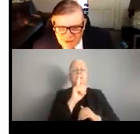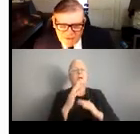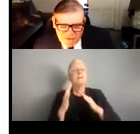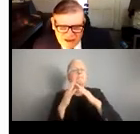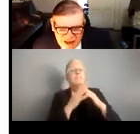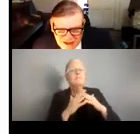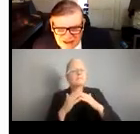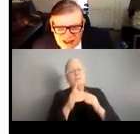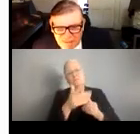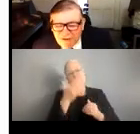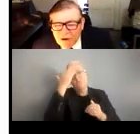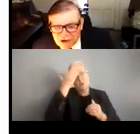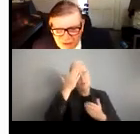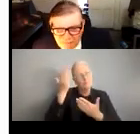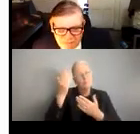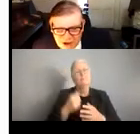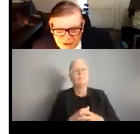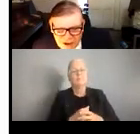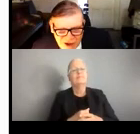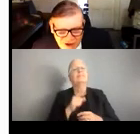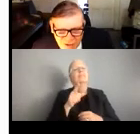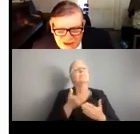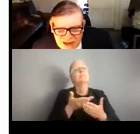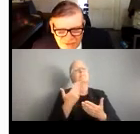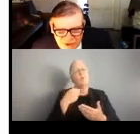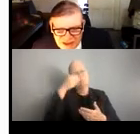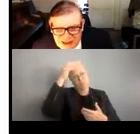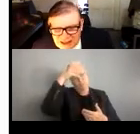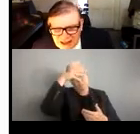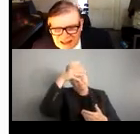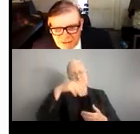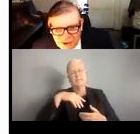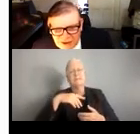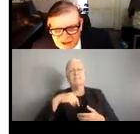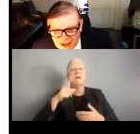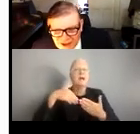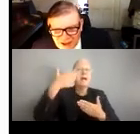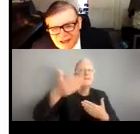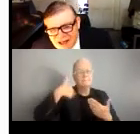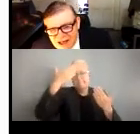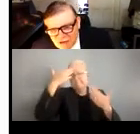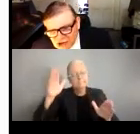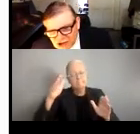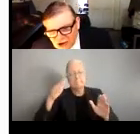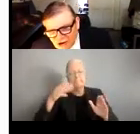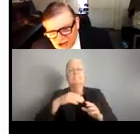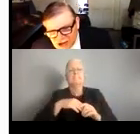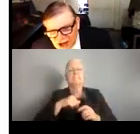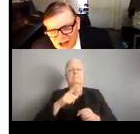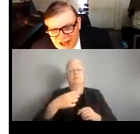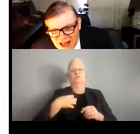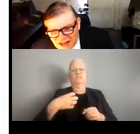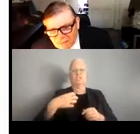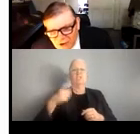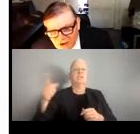there, but this is before Trump, so we don't know what's happened to it since then, except we would say that the richest got